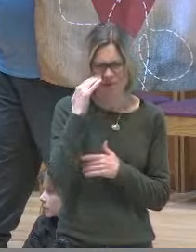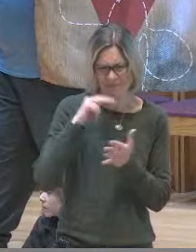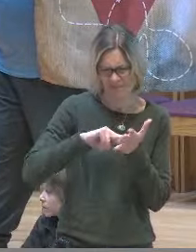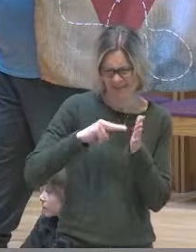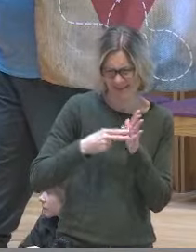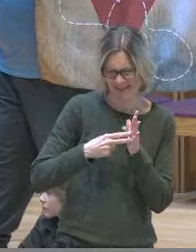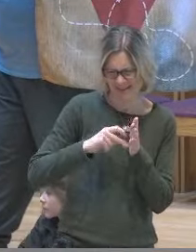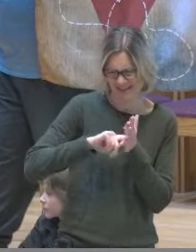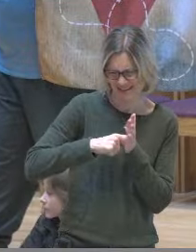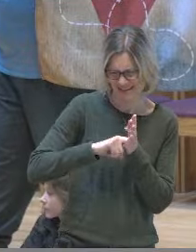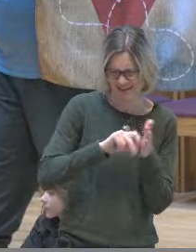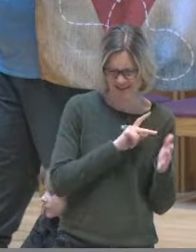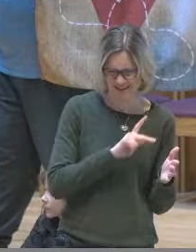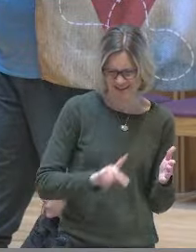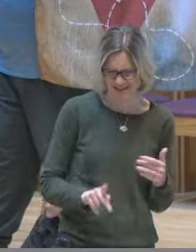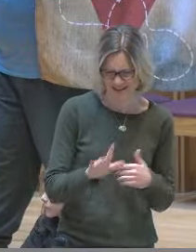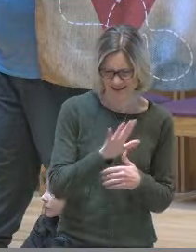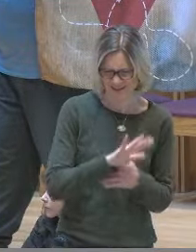kingdom?